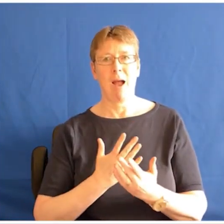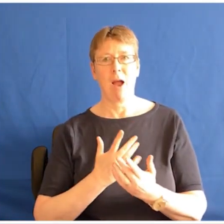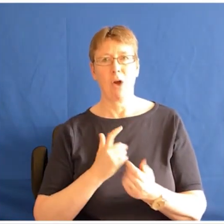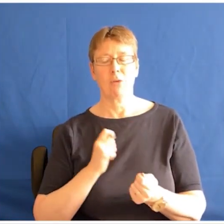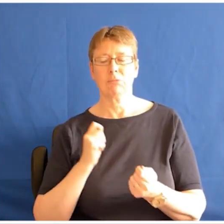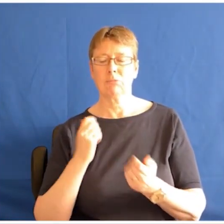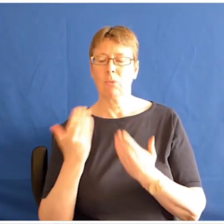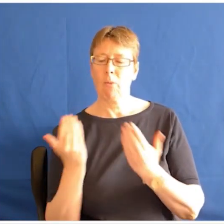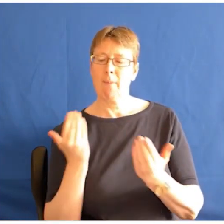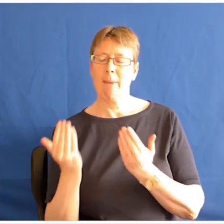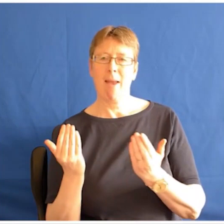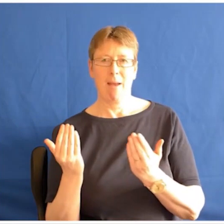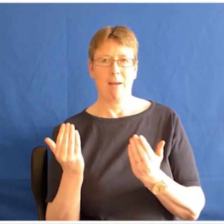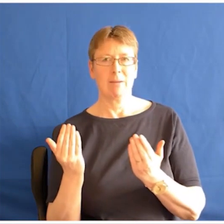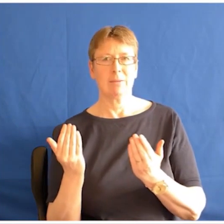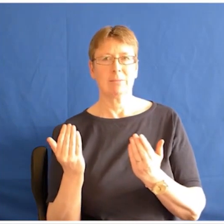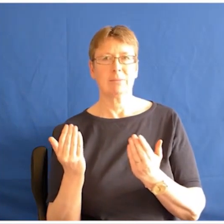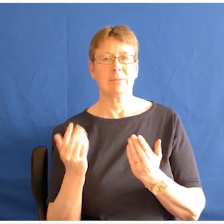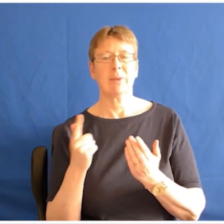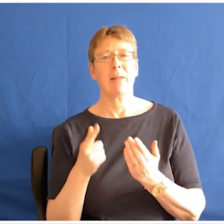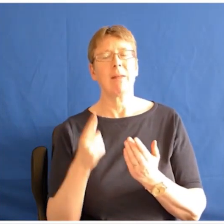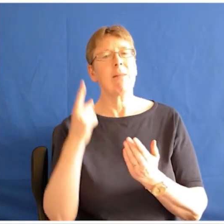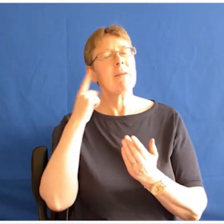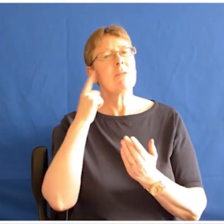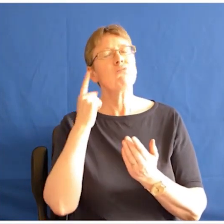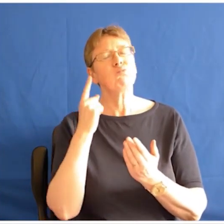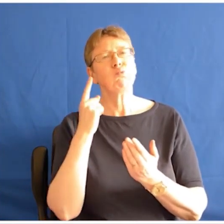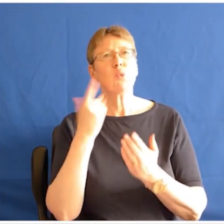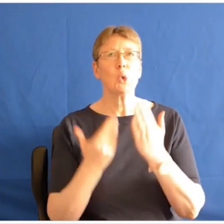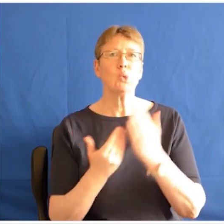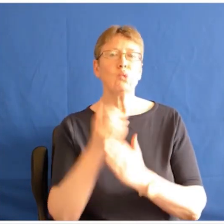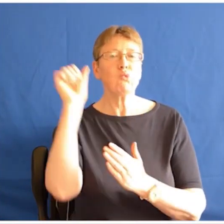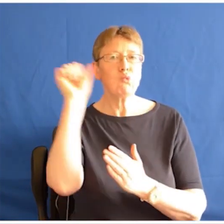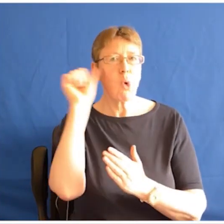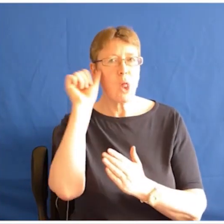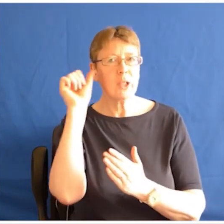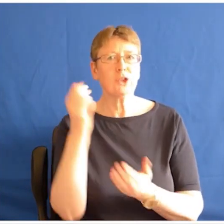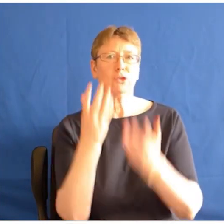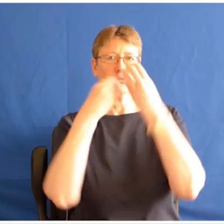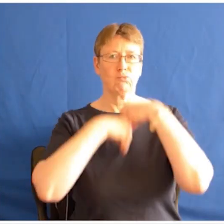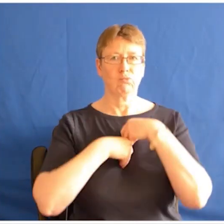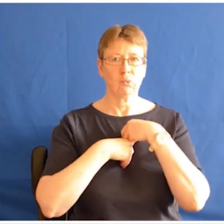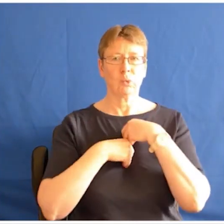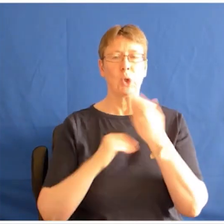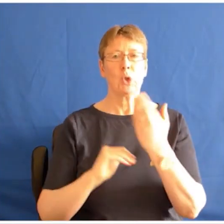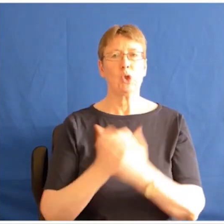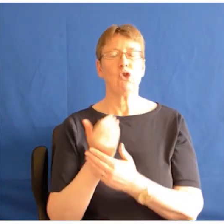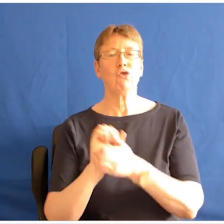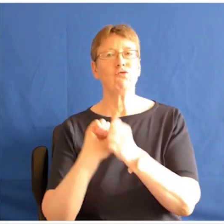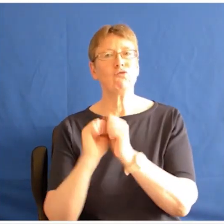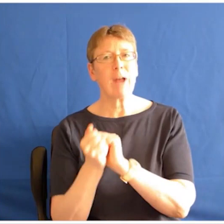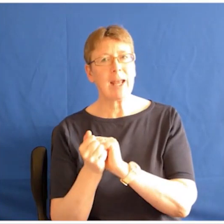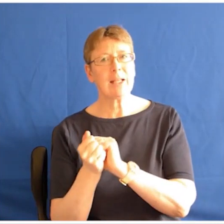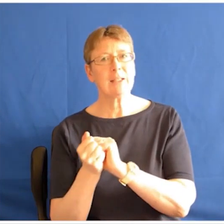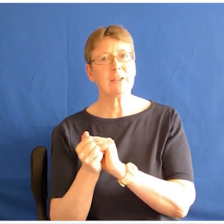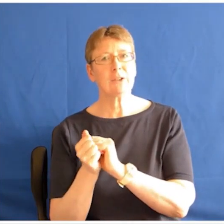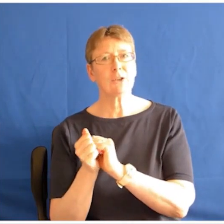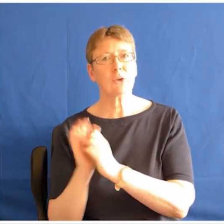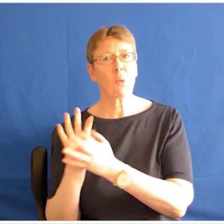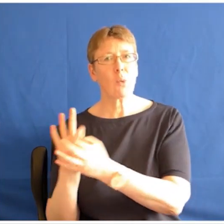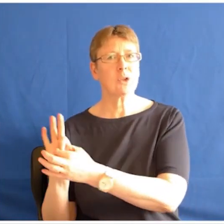today. Think about the new knowledge that you've acquired during that time, and think about the new friends and contacts that you've